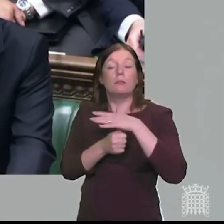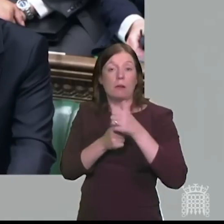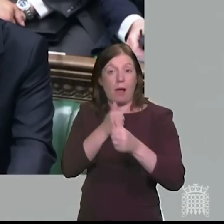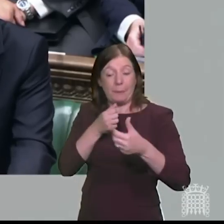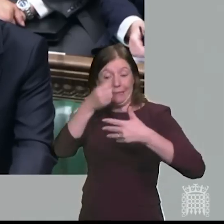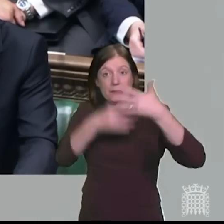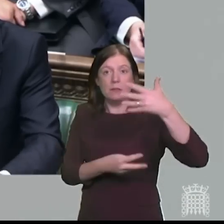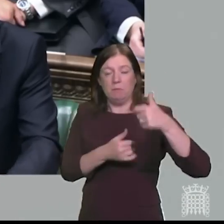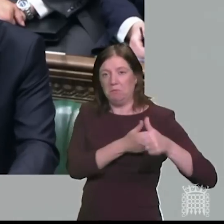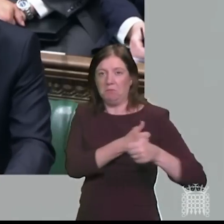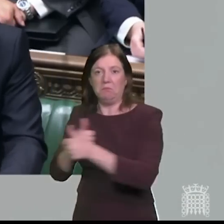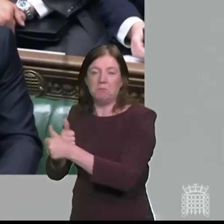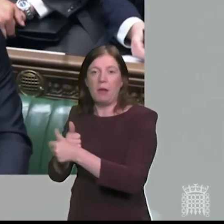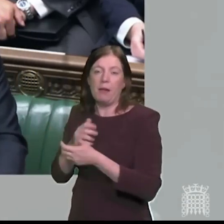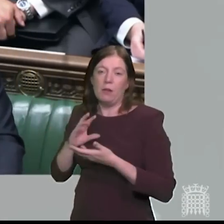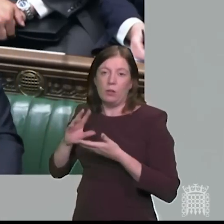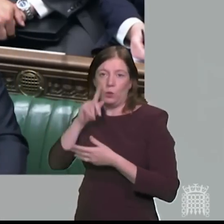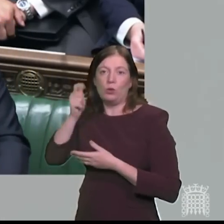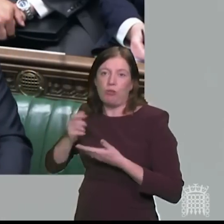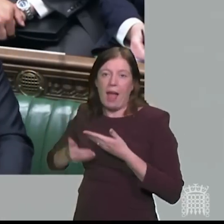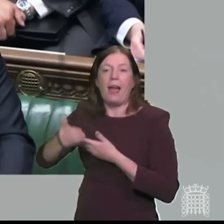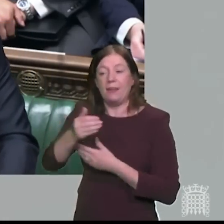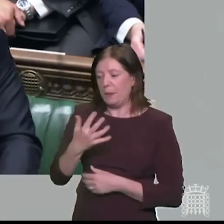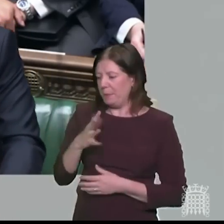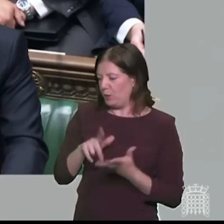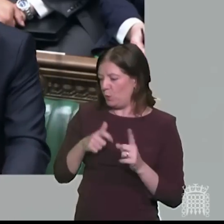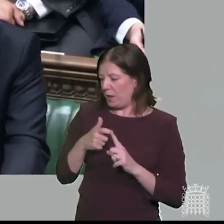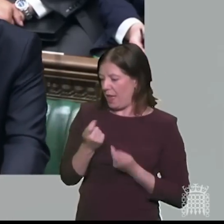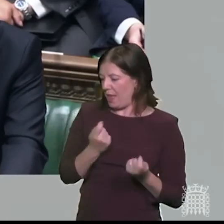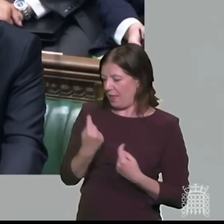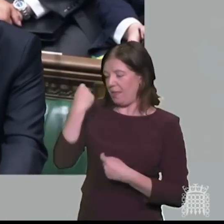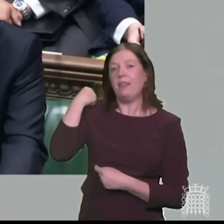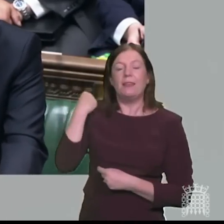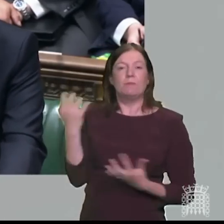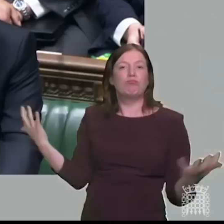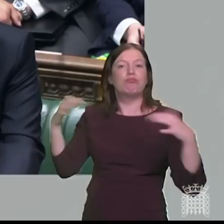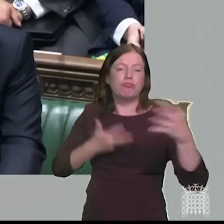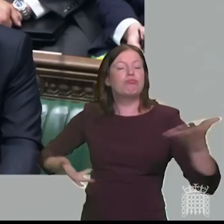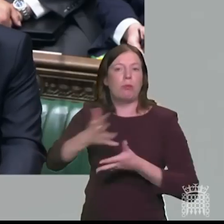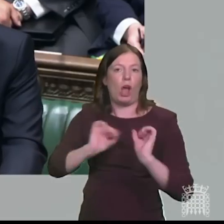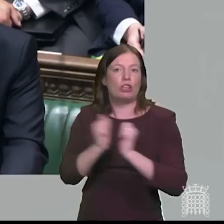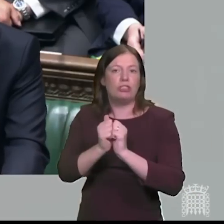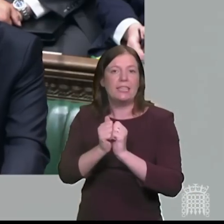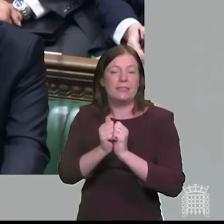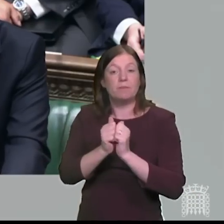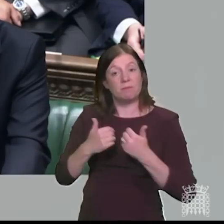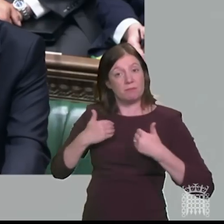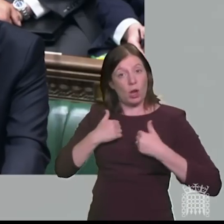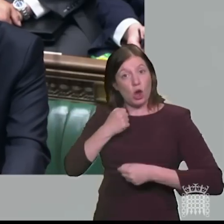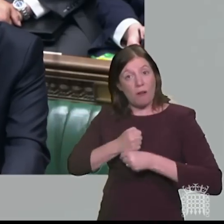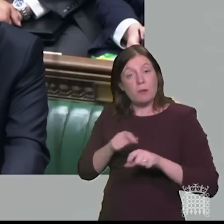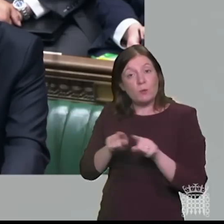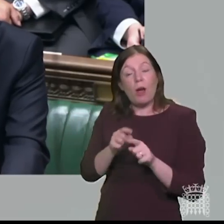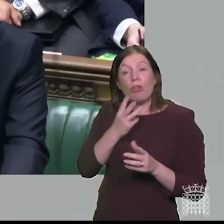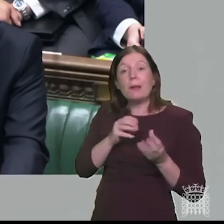Ukraine's reconstruction at the very successful recovery conference that the UK hosted the other week. We're doing our part as well, Mr. Speaker, with a